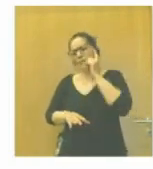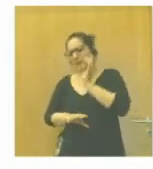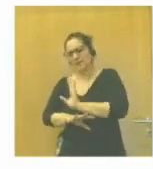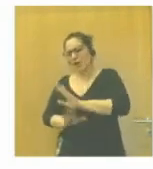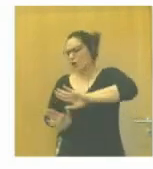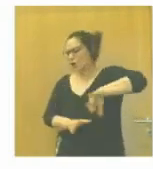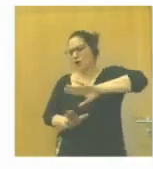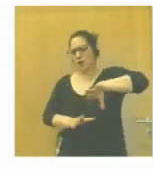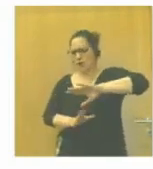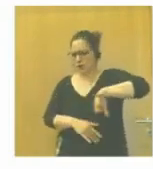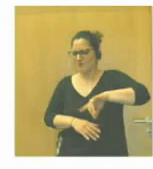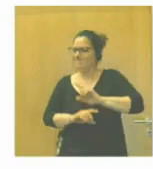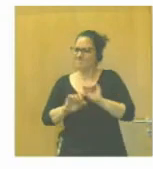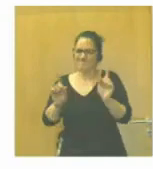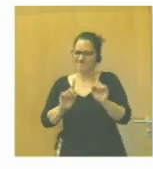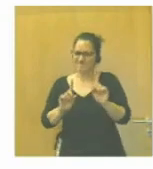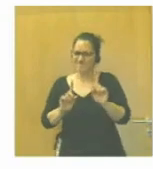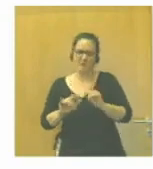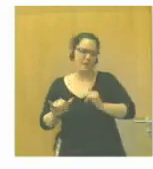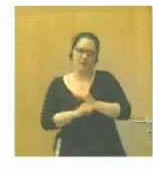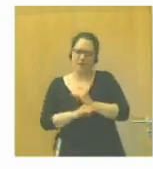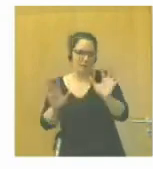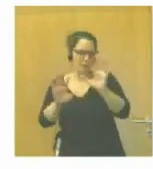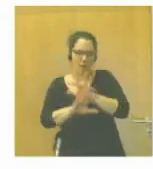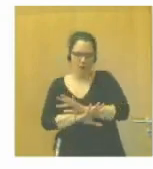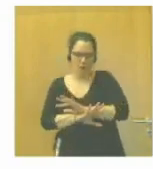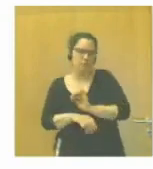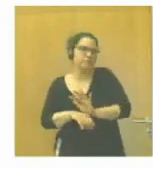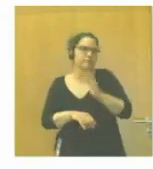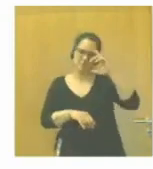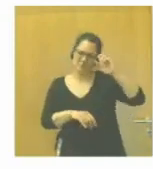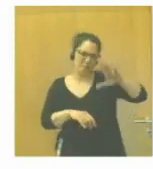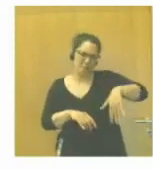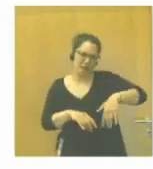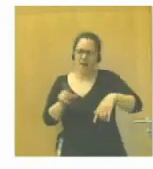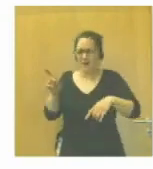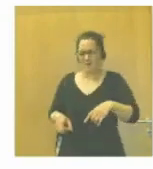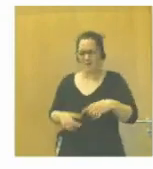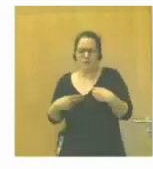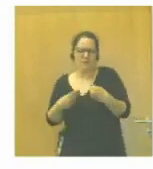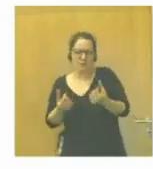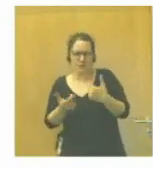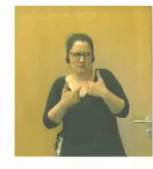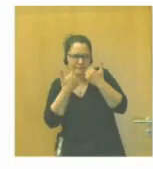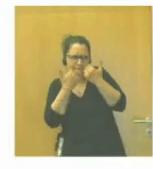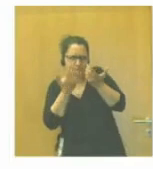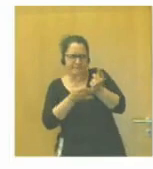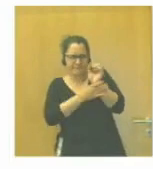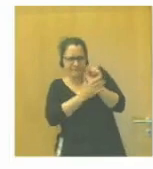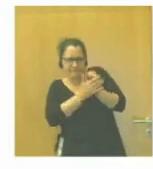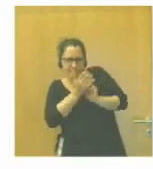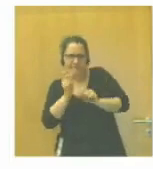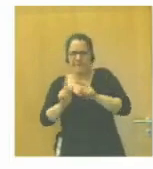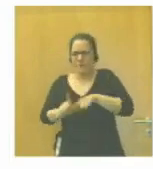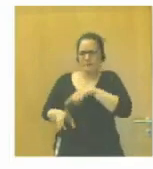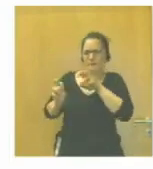judgmental. It can be shaming and it shuts down the conversation. Or we say things like, don't do something stupid, right? You would